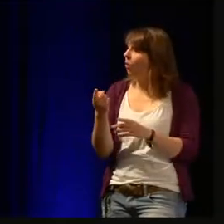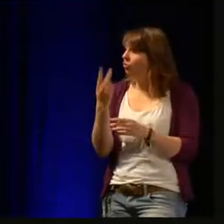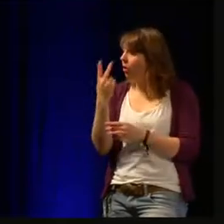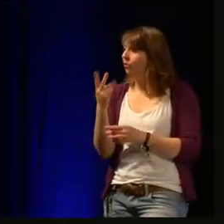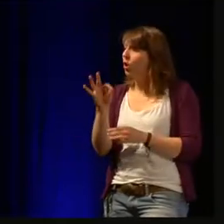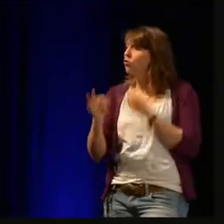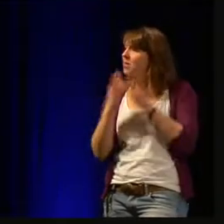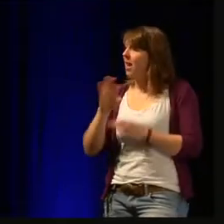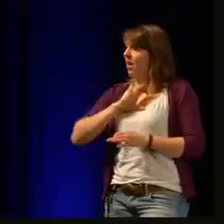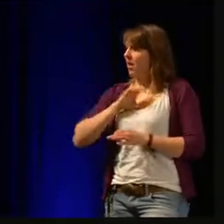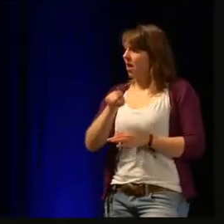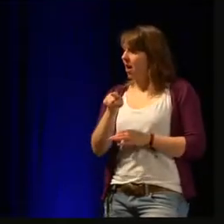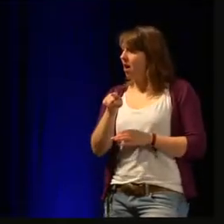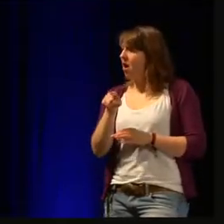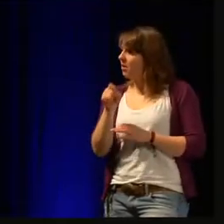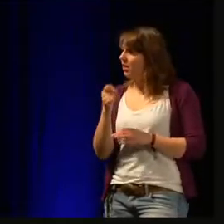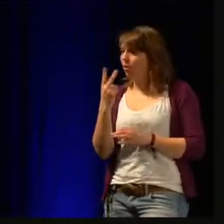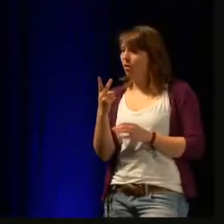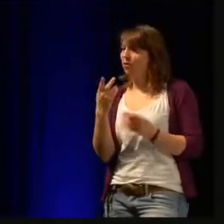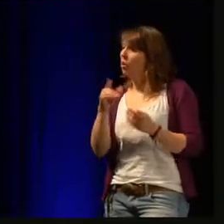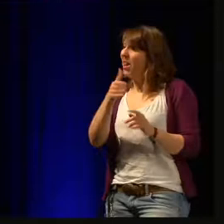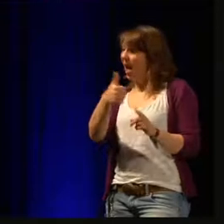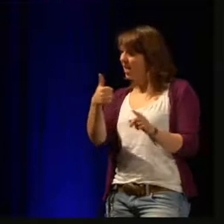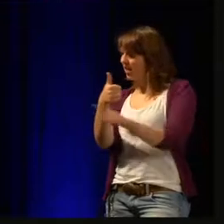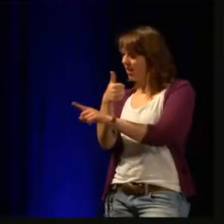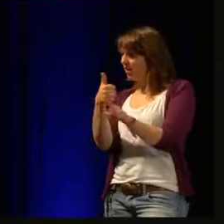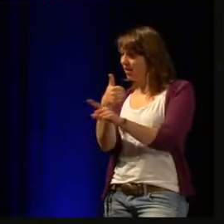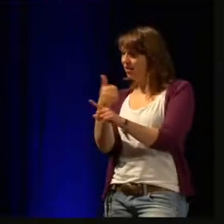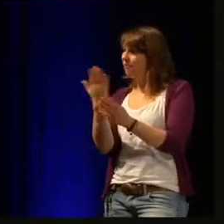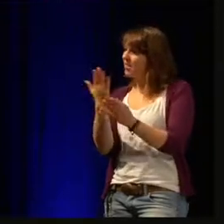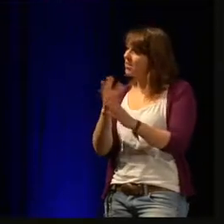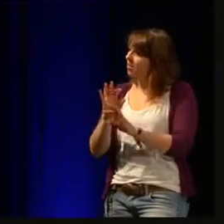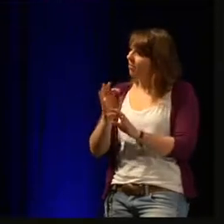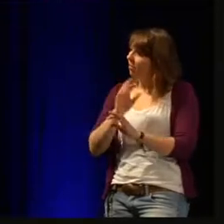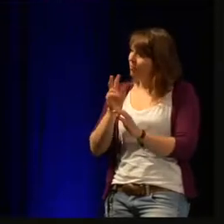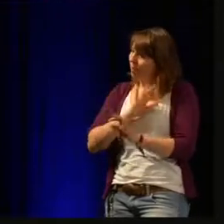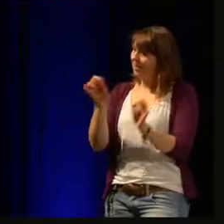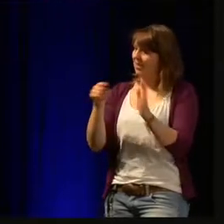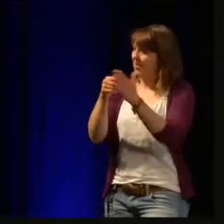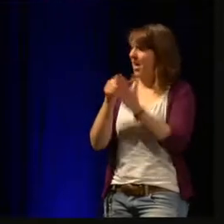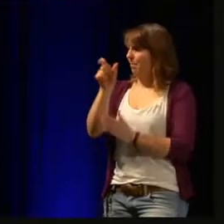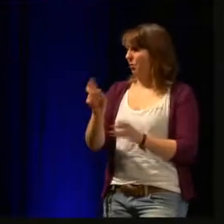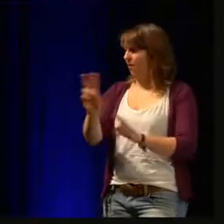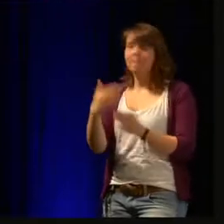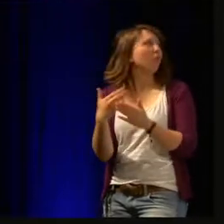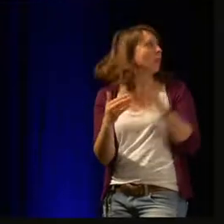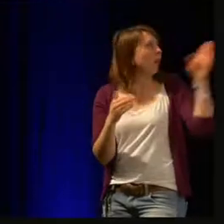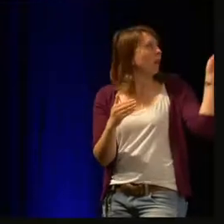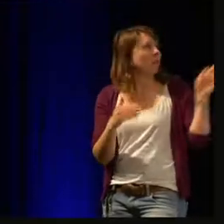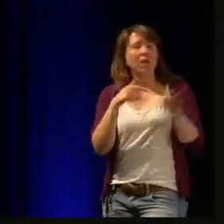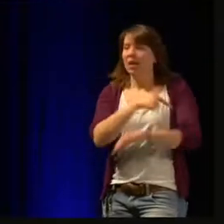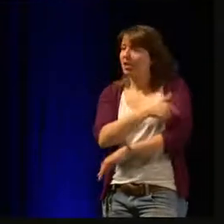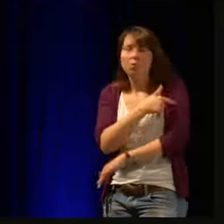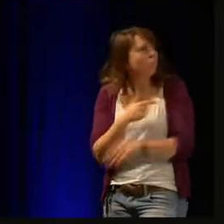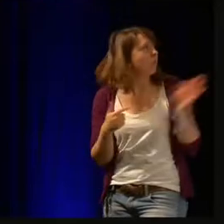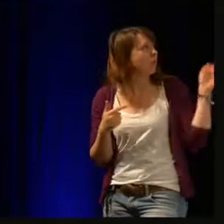Using this model, you can find likes that are very, very important for a specific personality marker. Ich